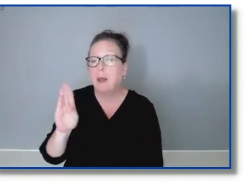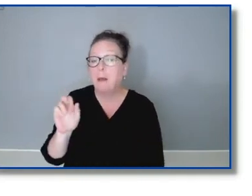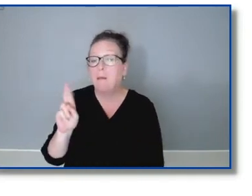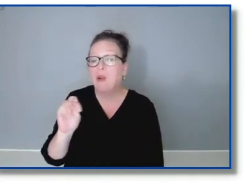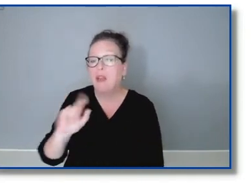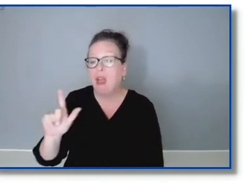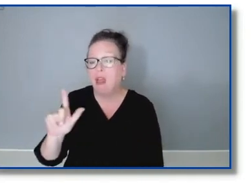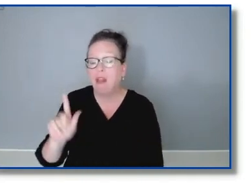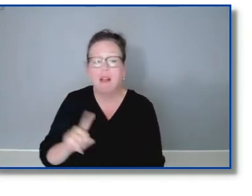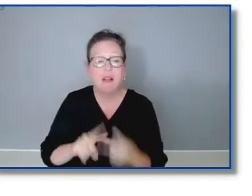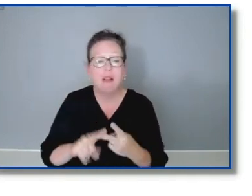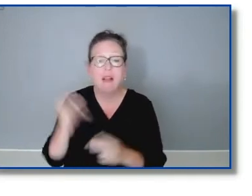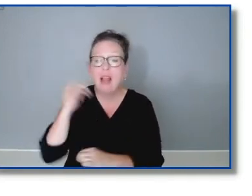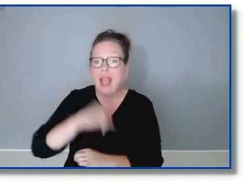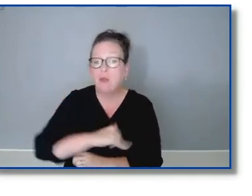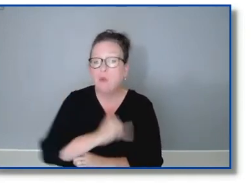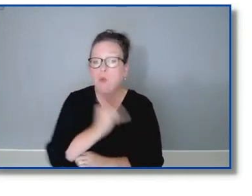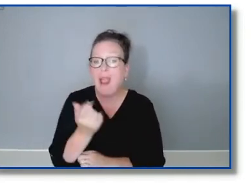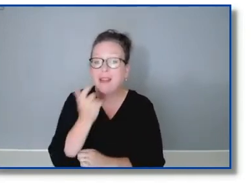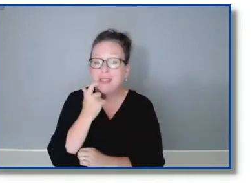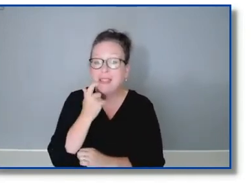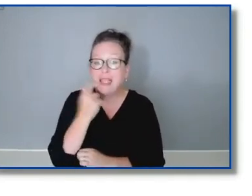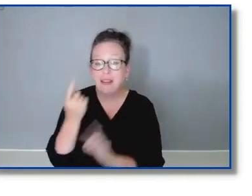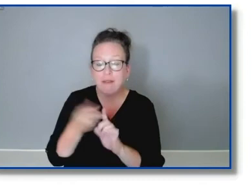whale teeth used in Fiji.